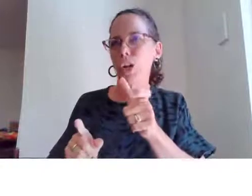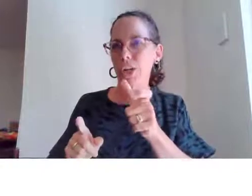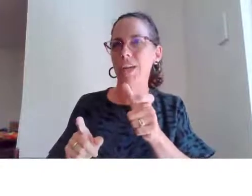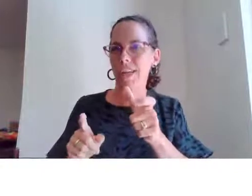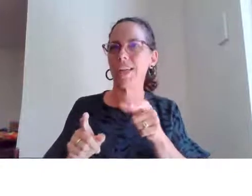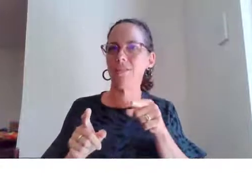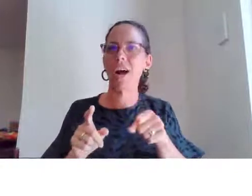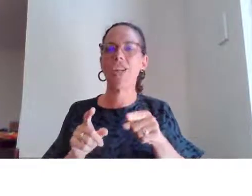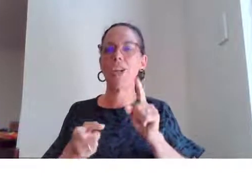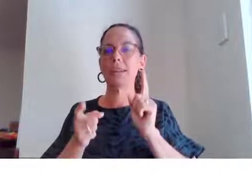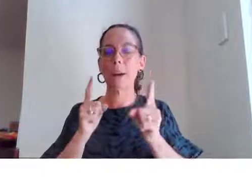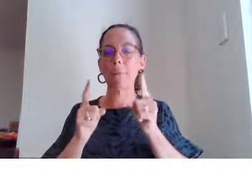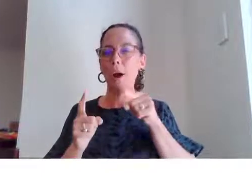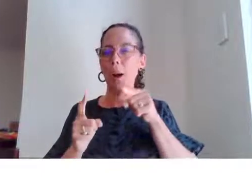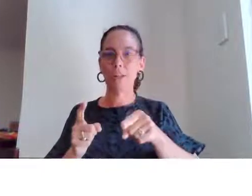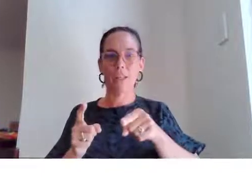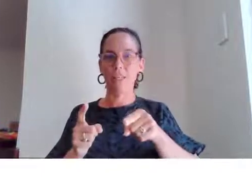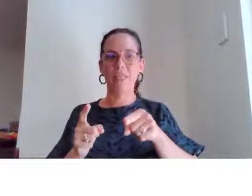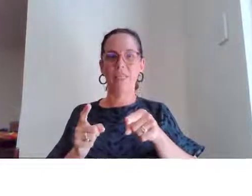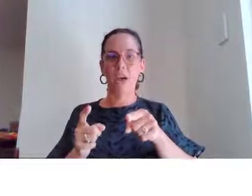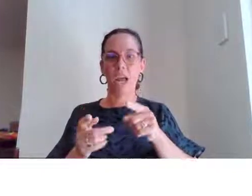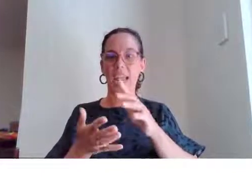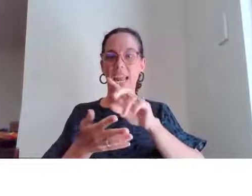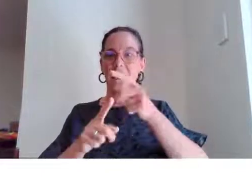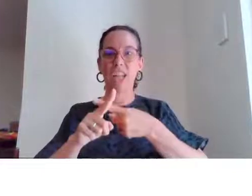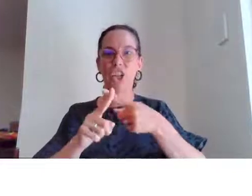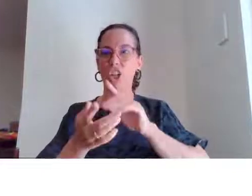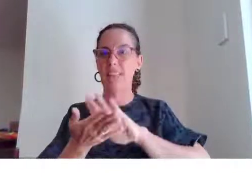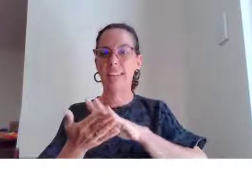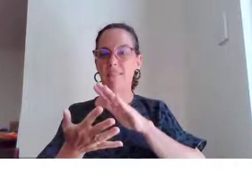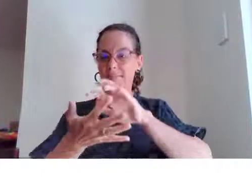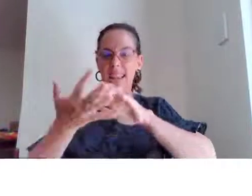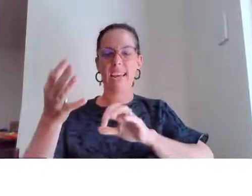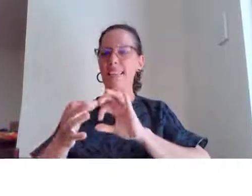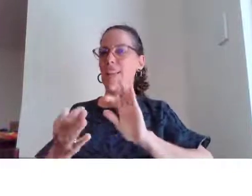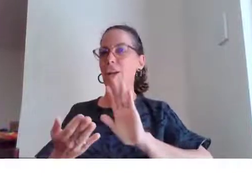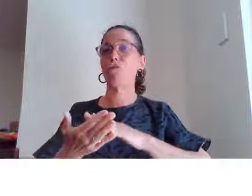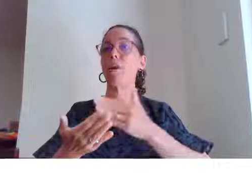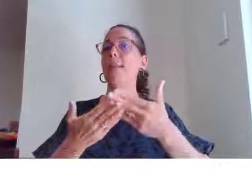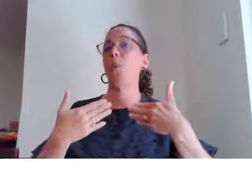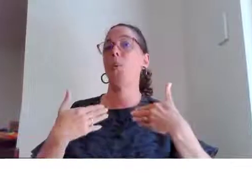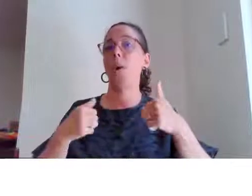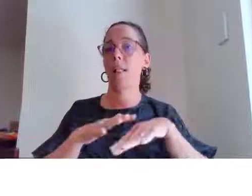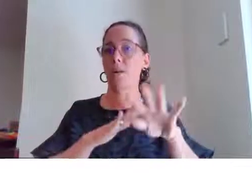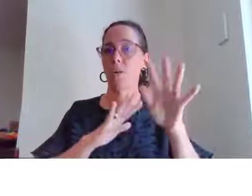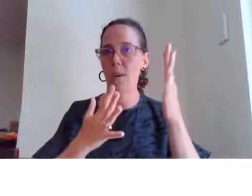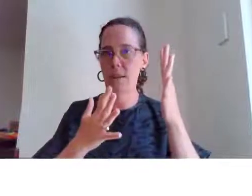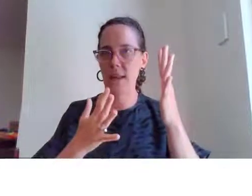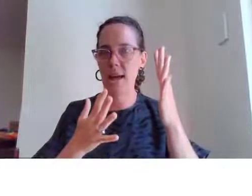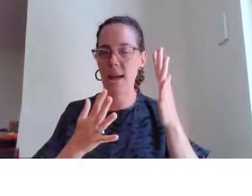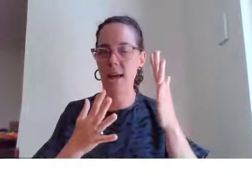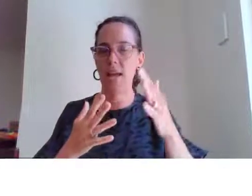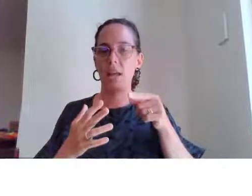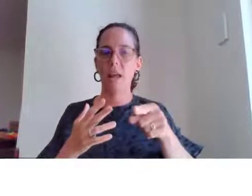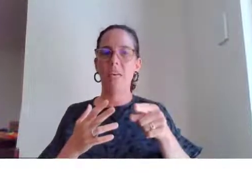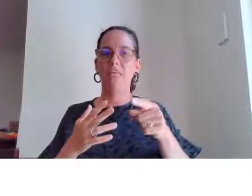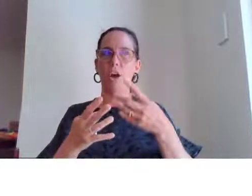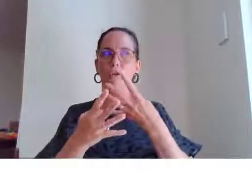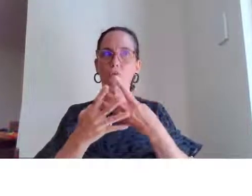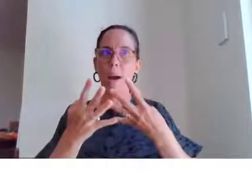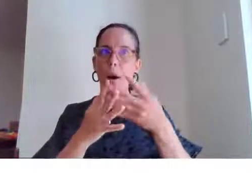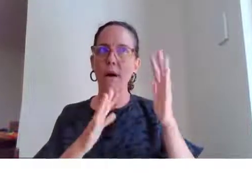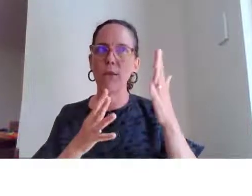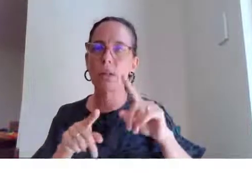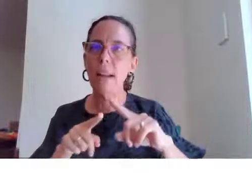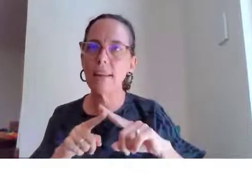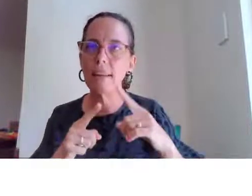you can't, like, you know, you can hear a word and you can hear how it sounds, but some things just do not translate